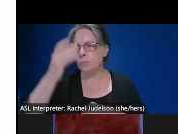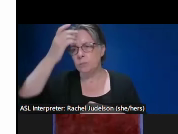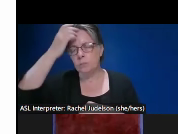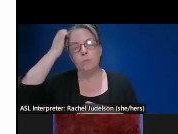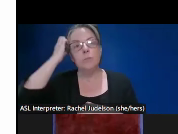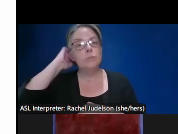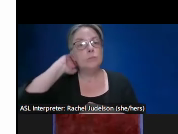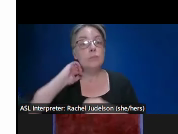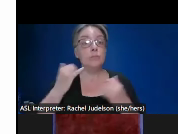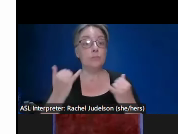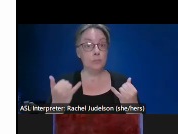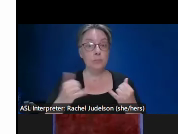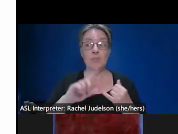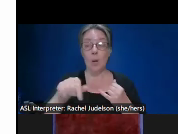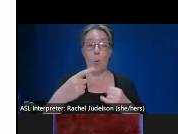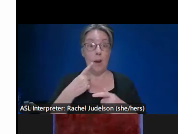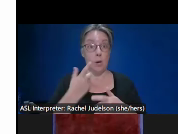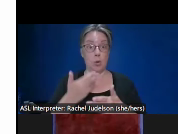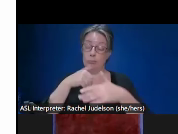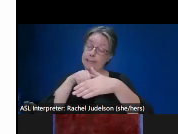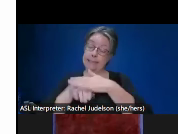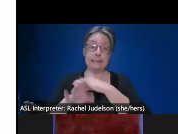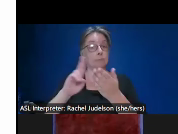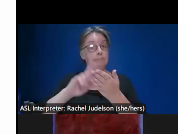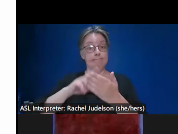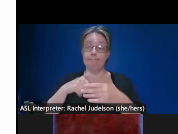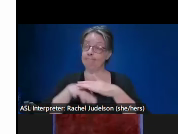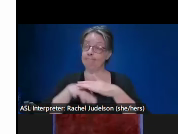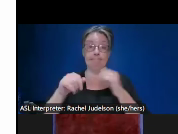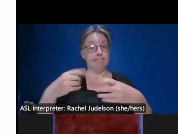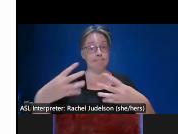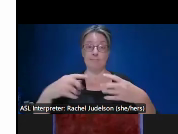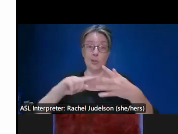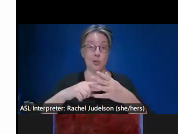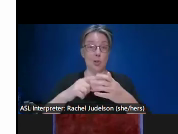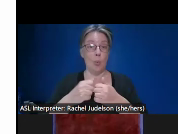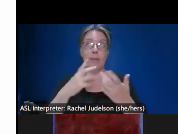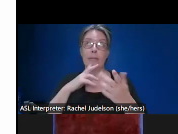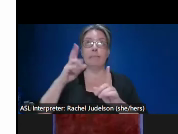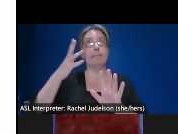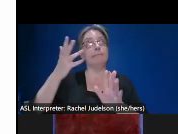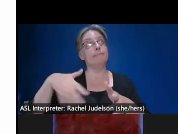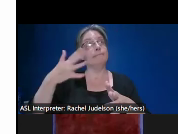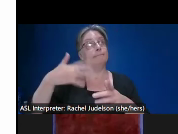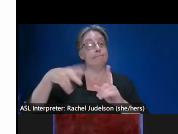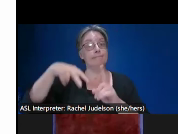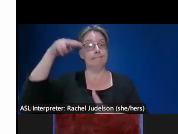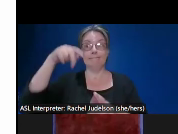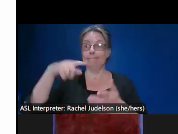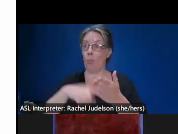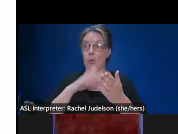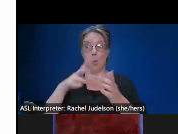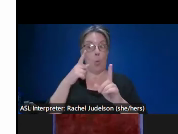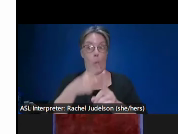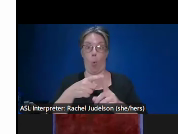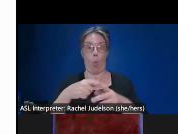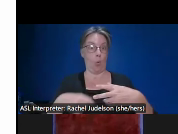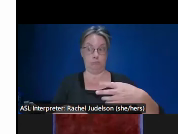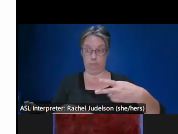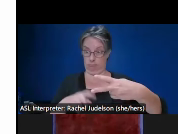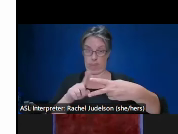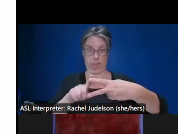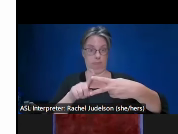Now, once you get in and you start to do your review, if we start with a big level, what is your goal? There